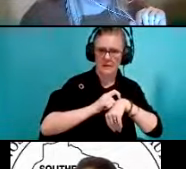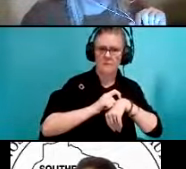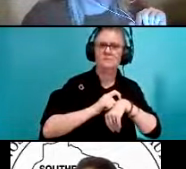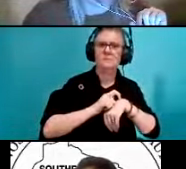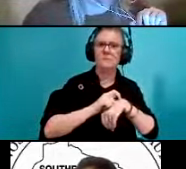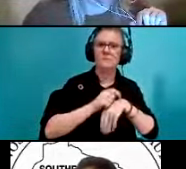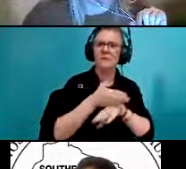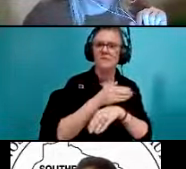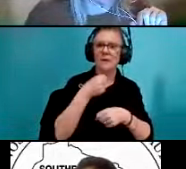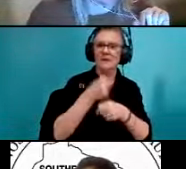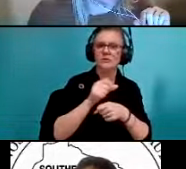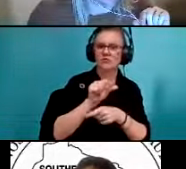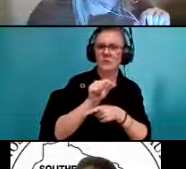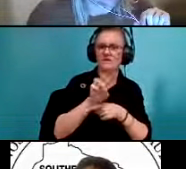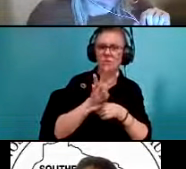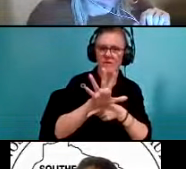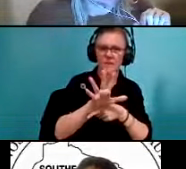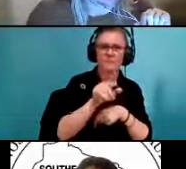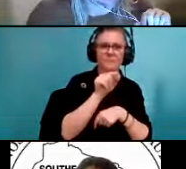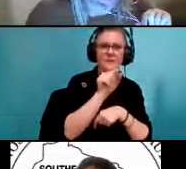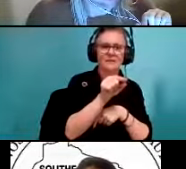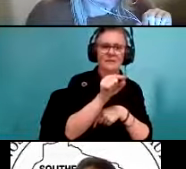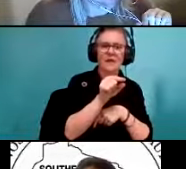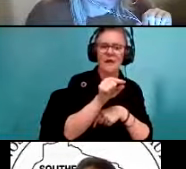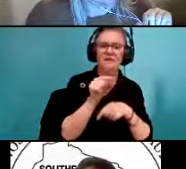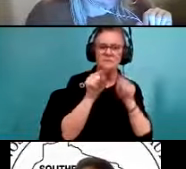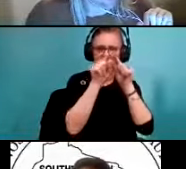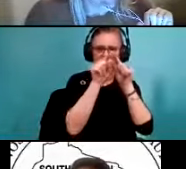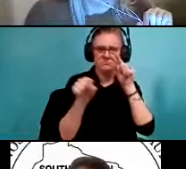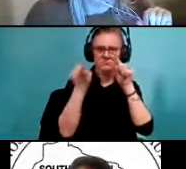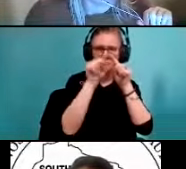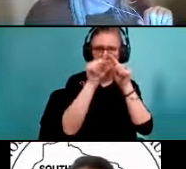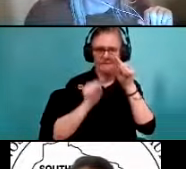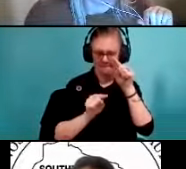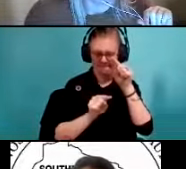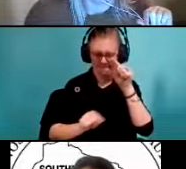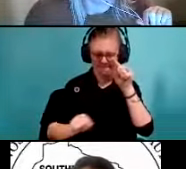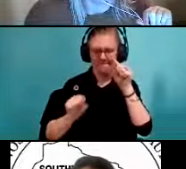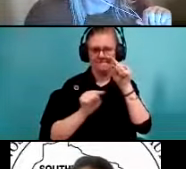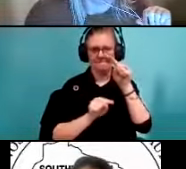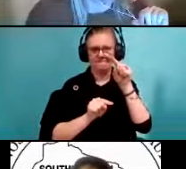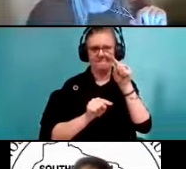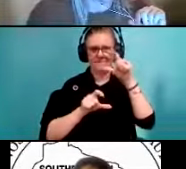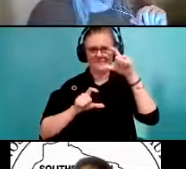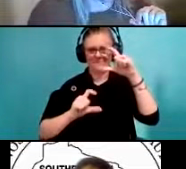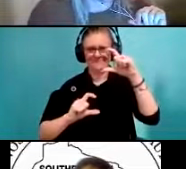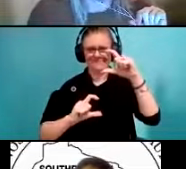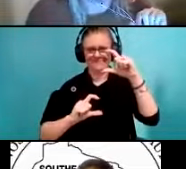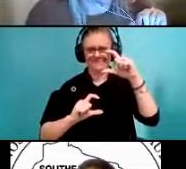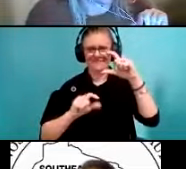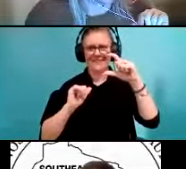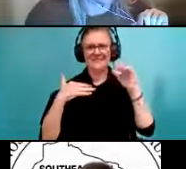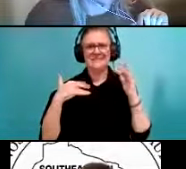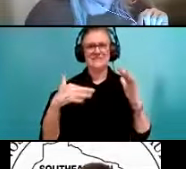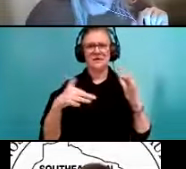2045. And so we have those segments circled on the map here. As part of this study, we are